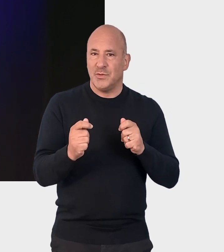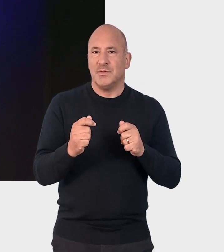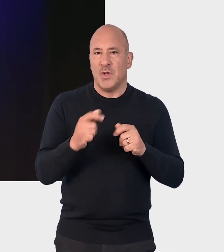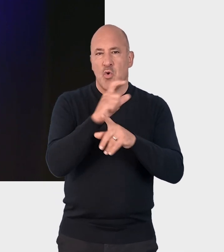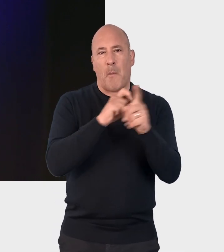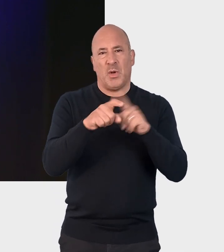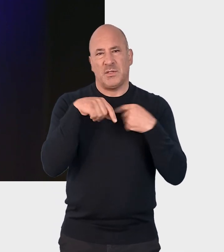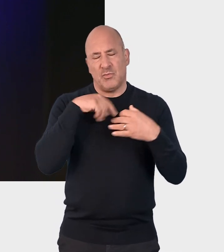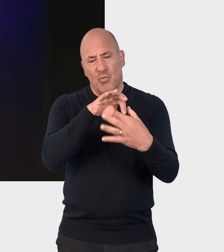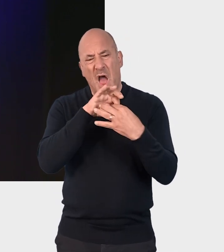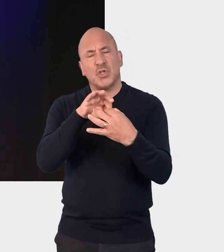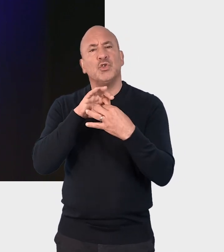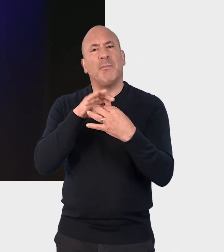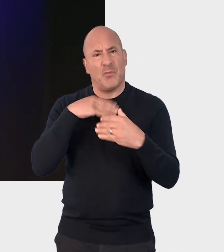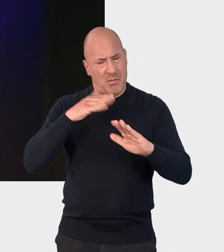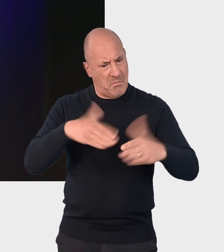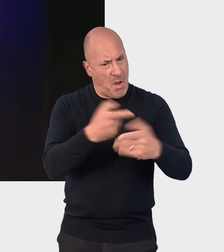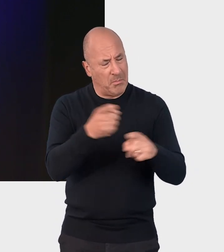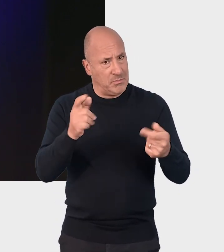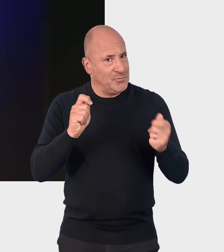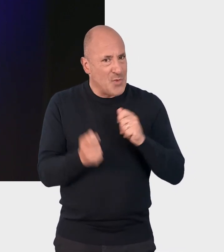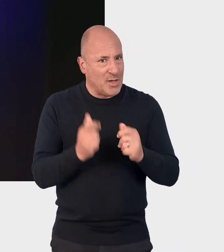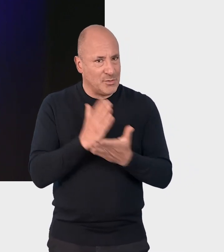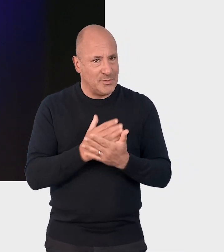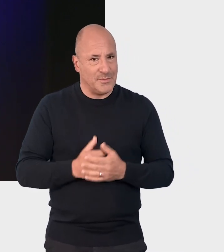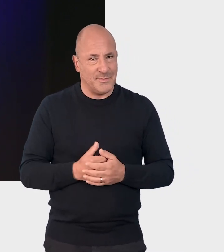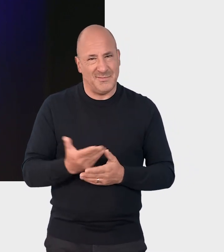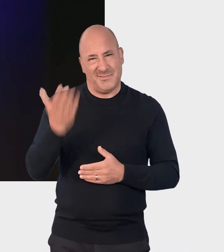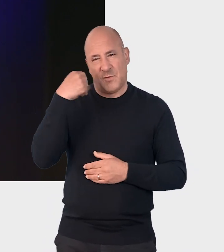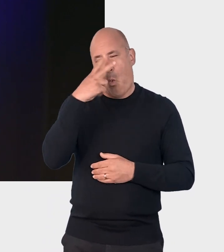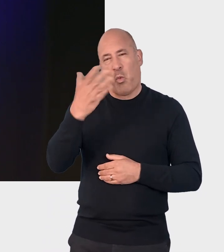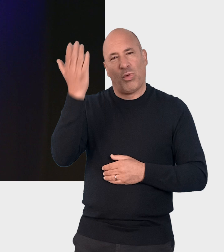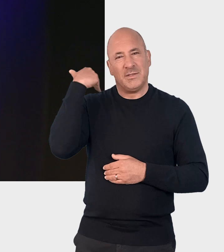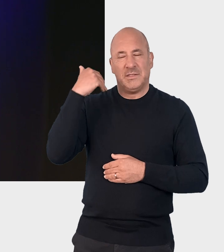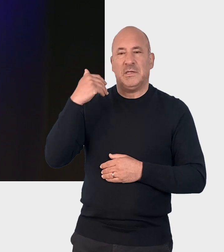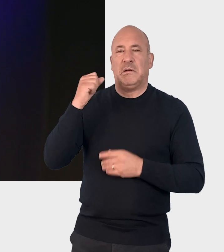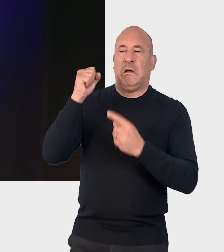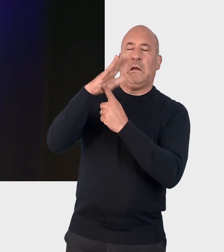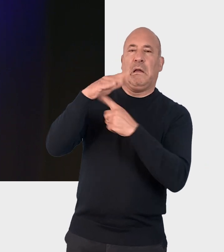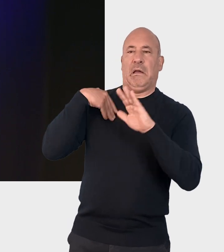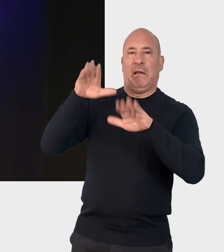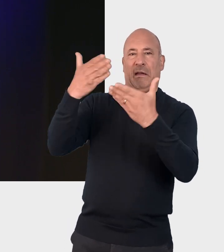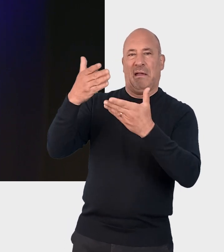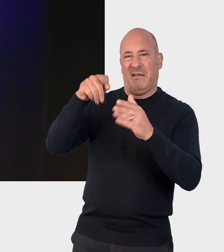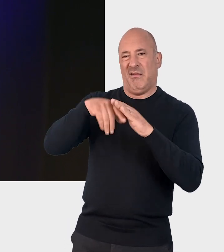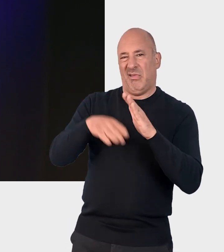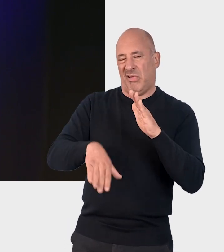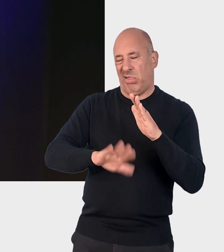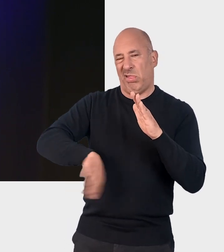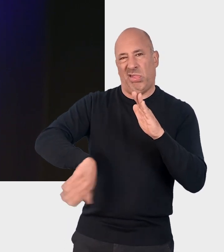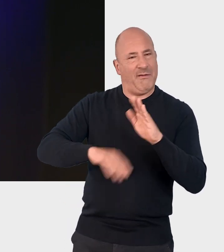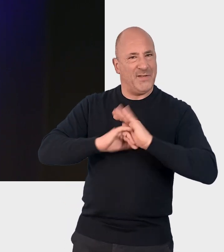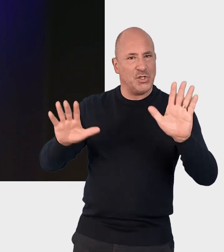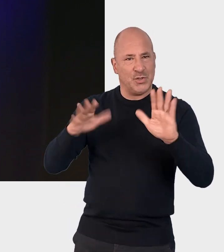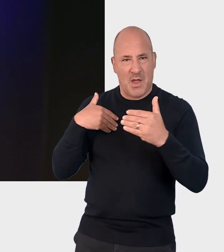Arts Council and our relationship with the communities we're here to serve. It jettisons the old top-down model of cultural